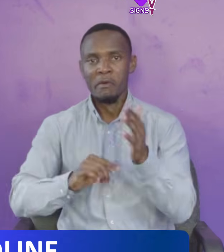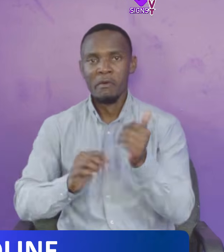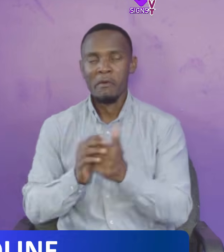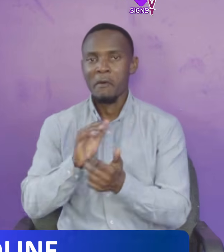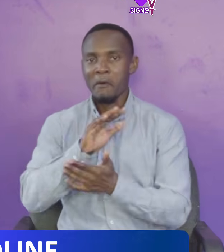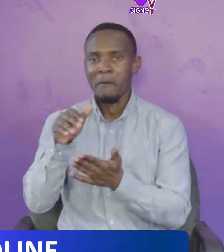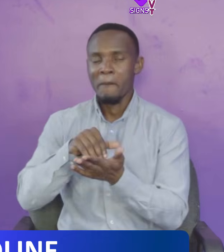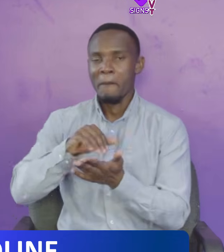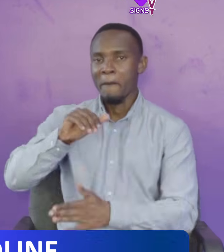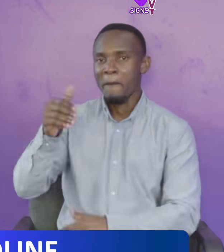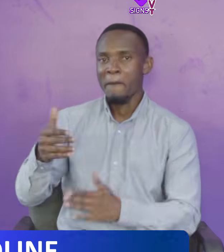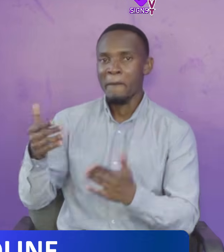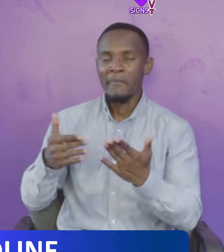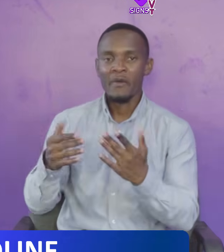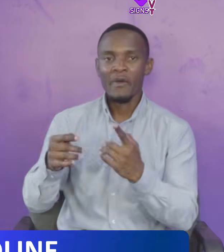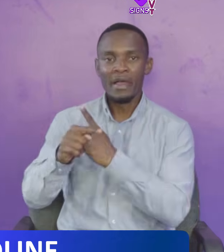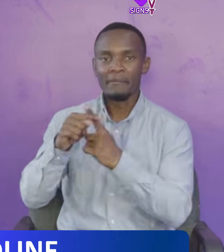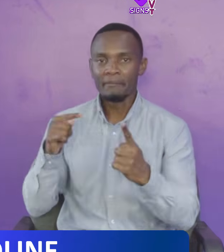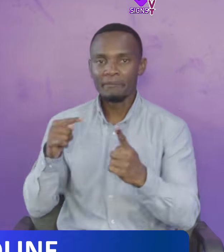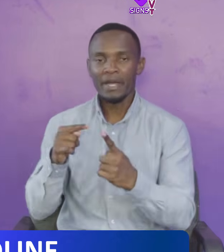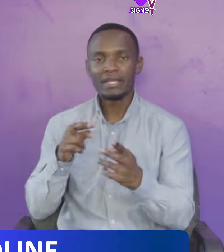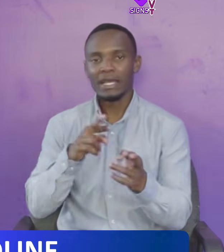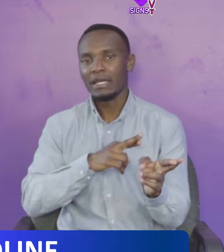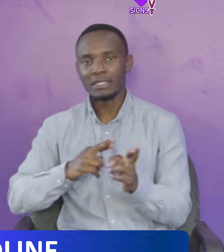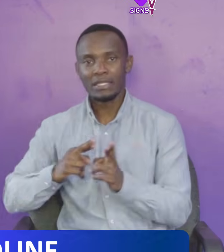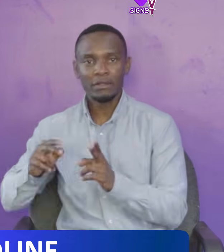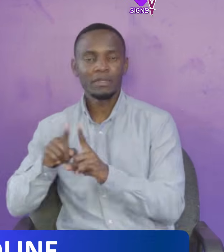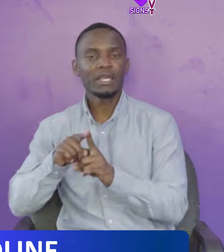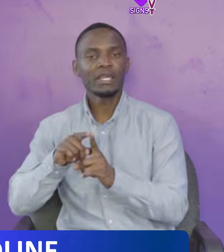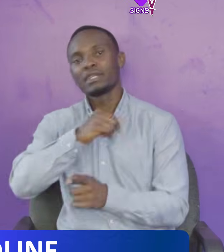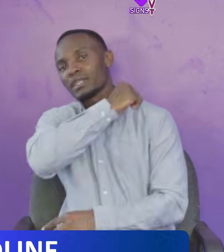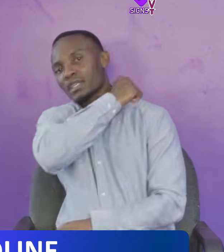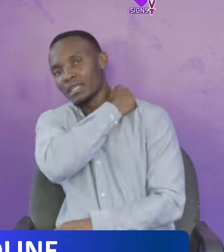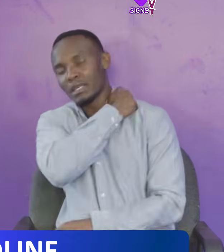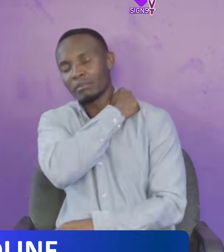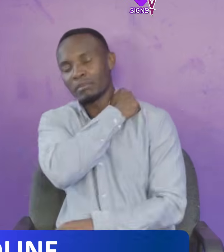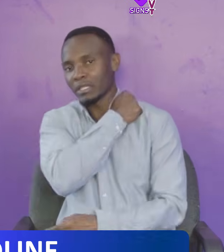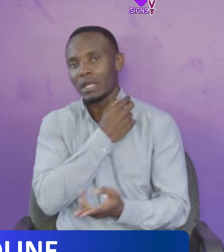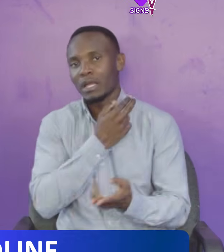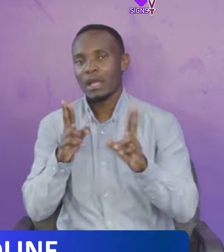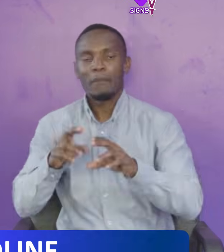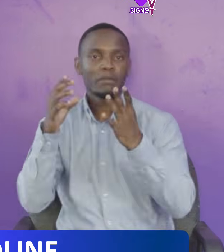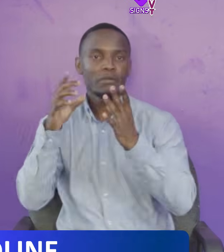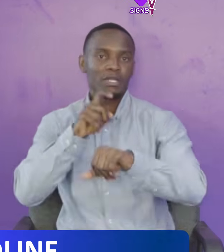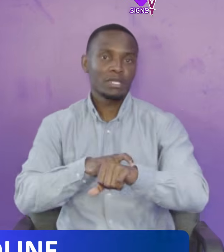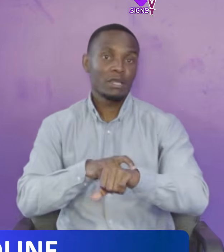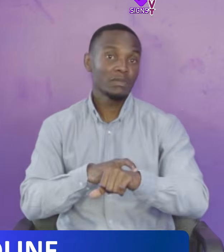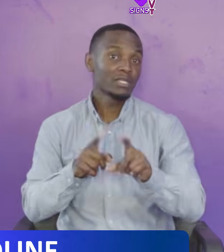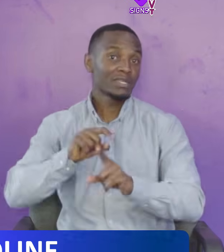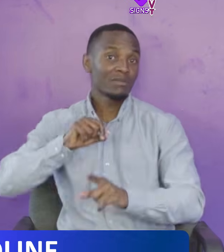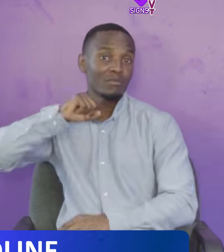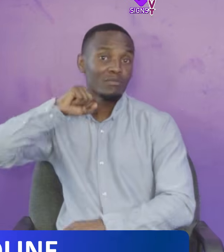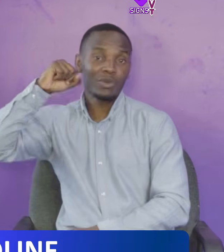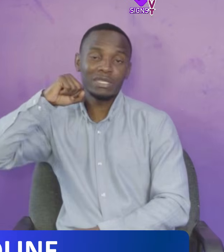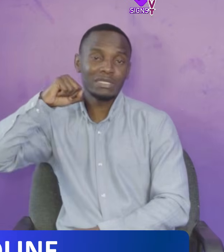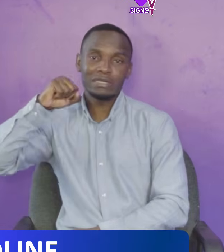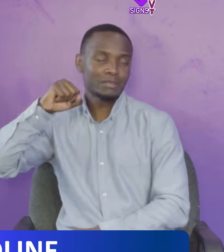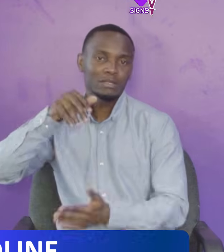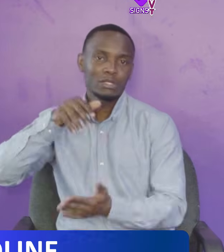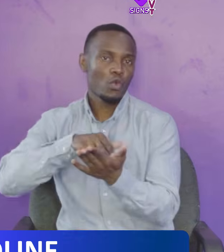murders, rapes, looting, and kidnappings are rampant amid chronic political instability. And to